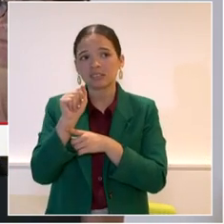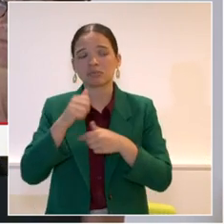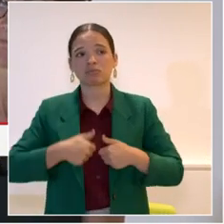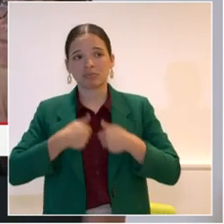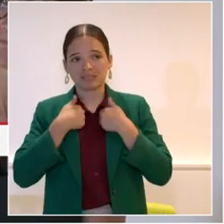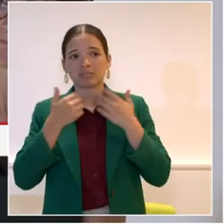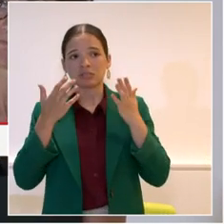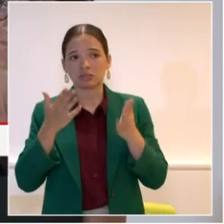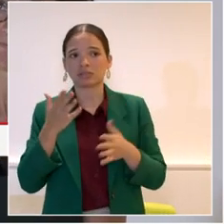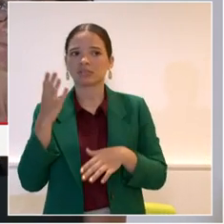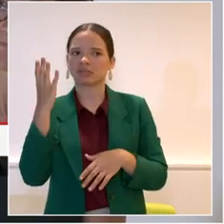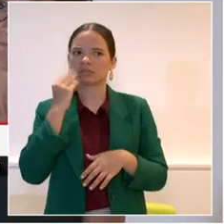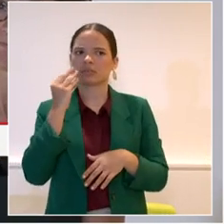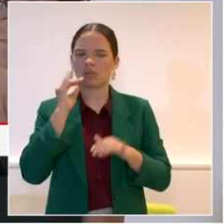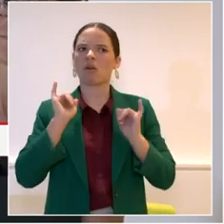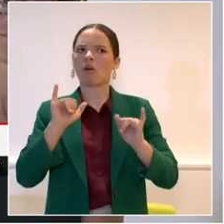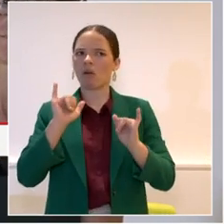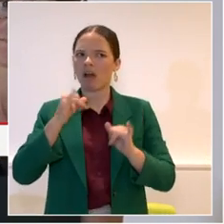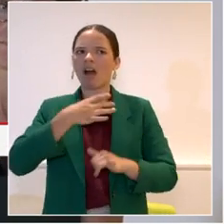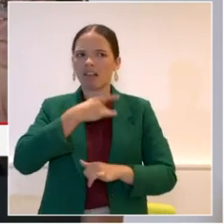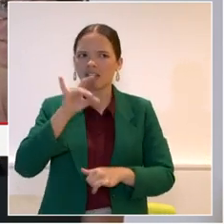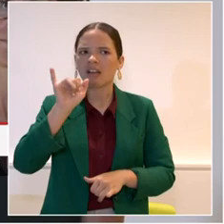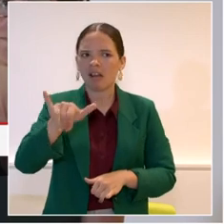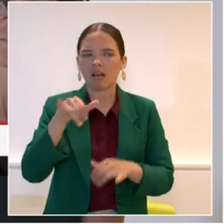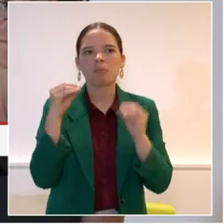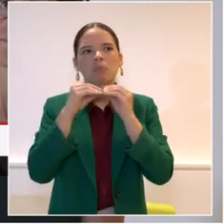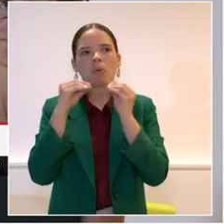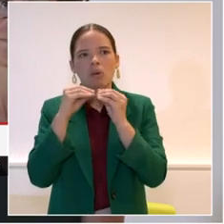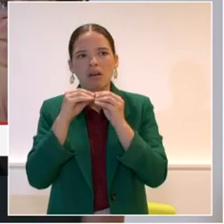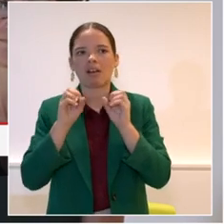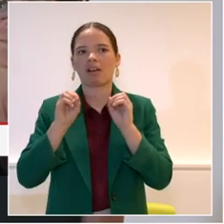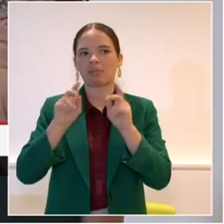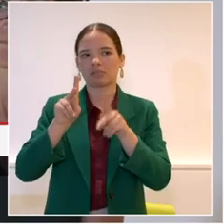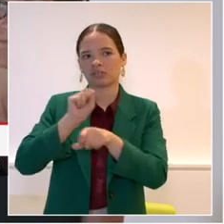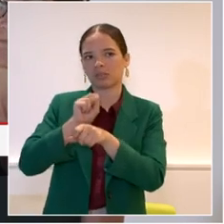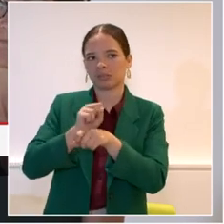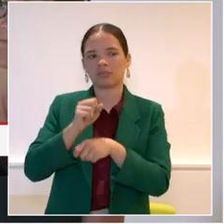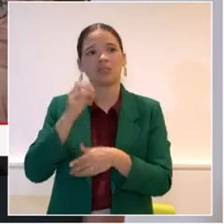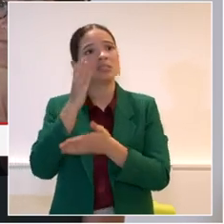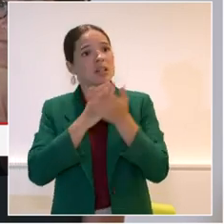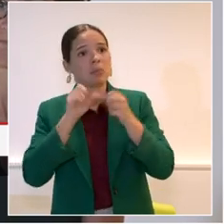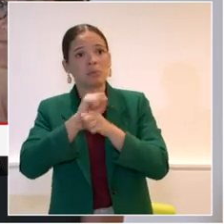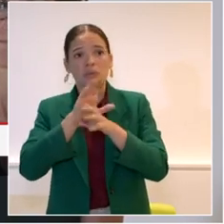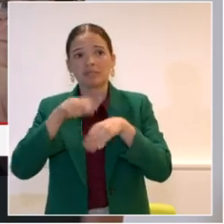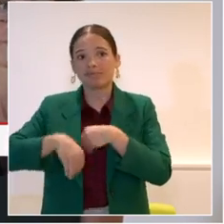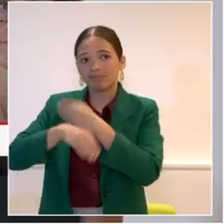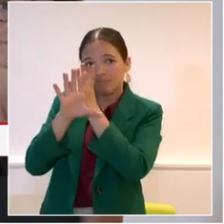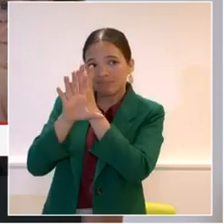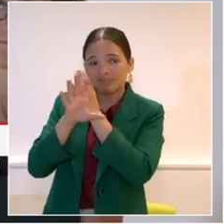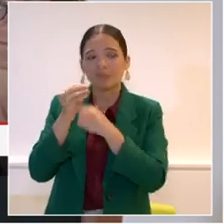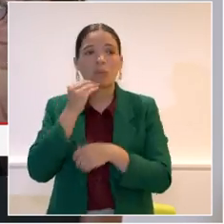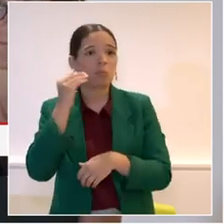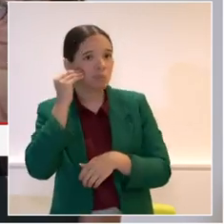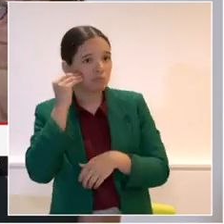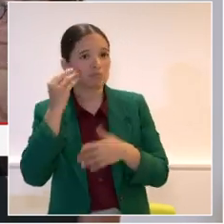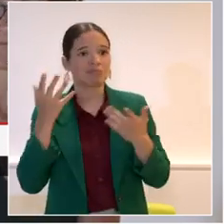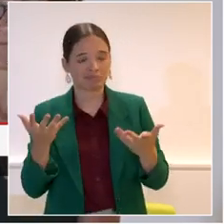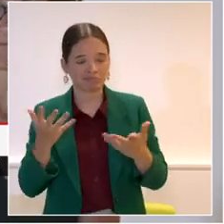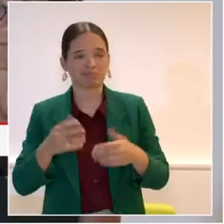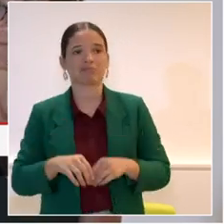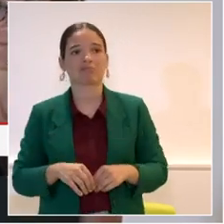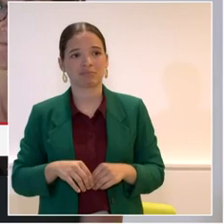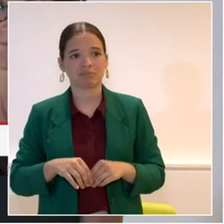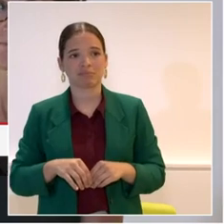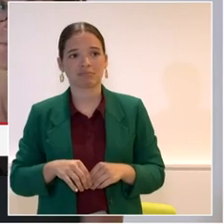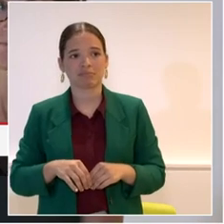more job opportunities, because some work is virtual. That was a long question, so